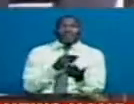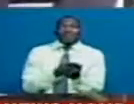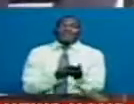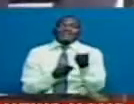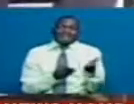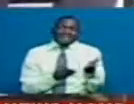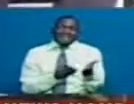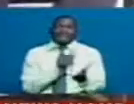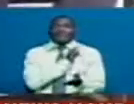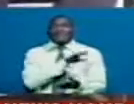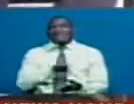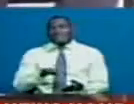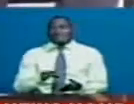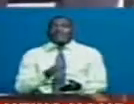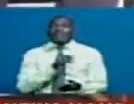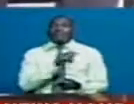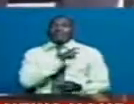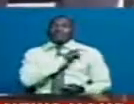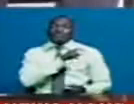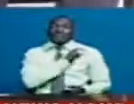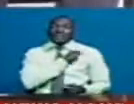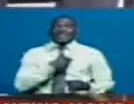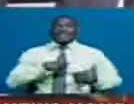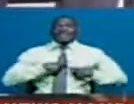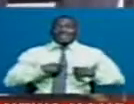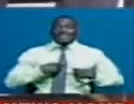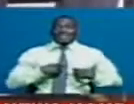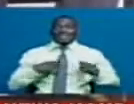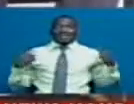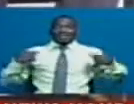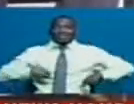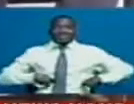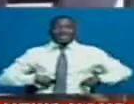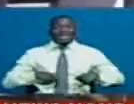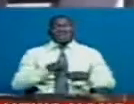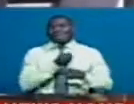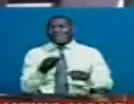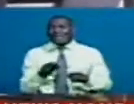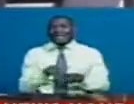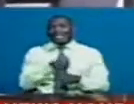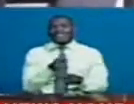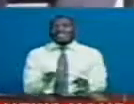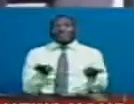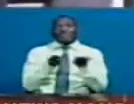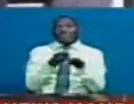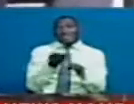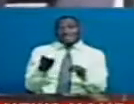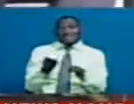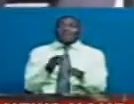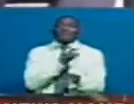for police kits, protective gear, and adequate quantities of other essential